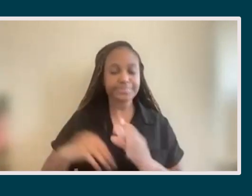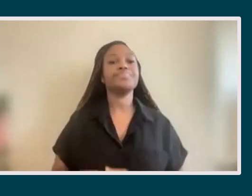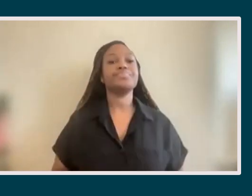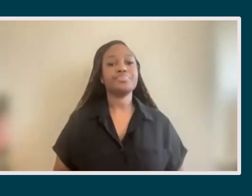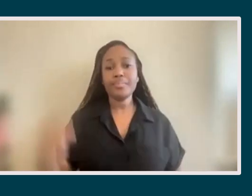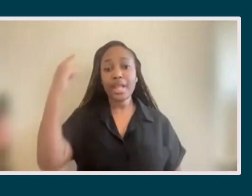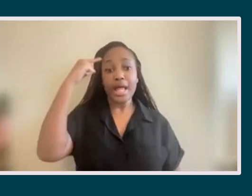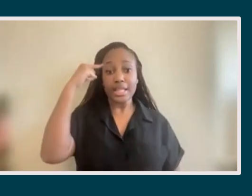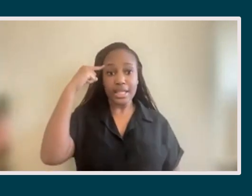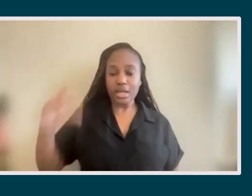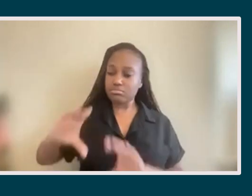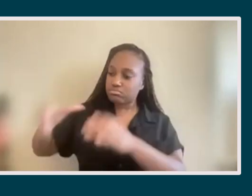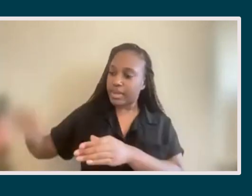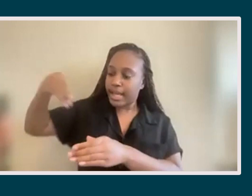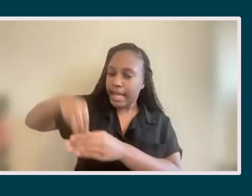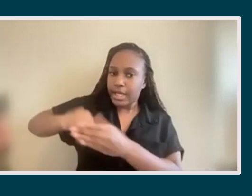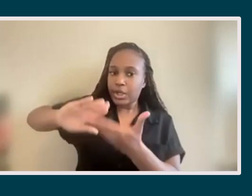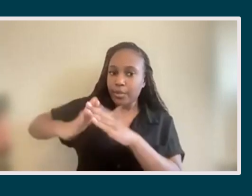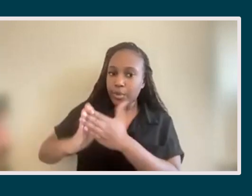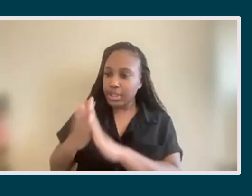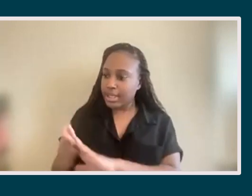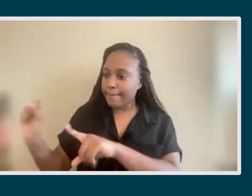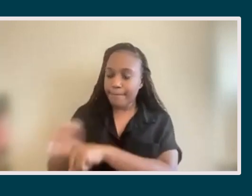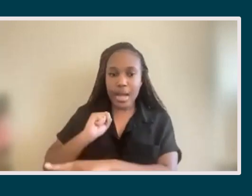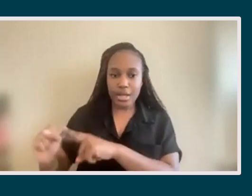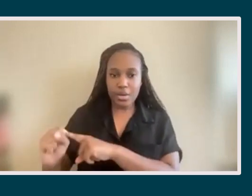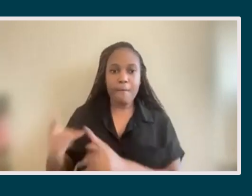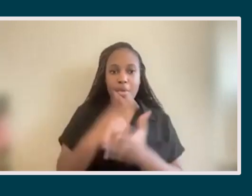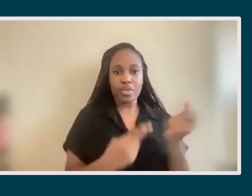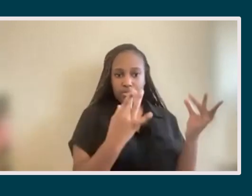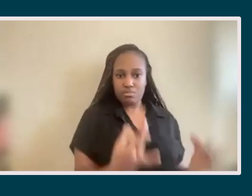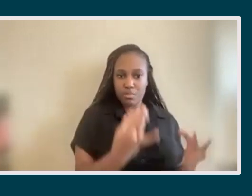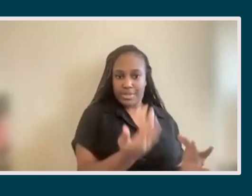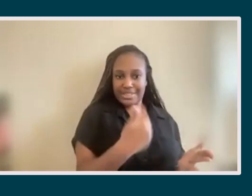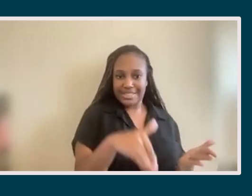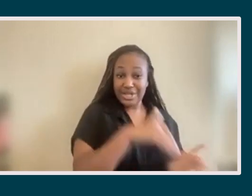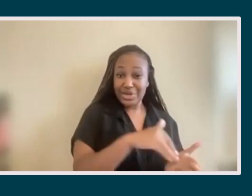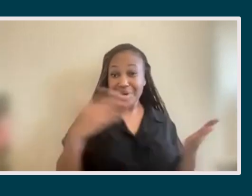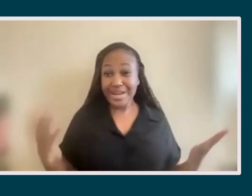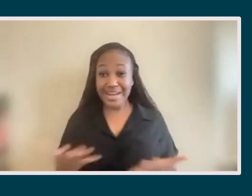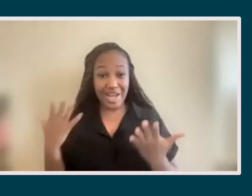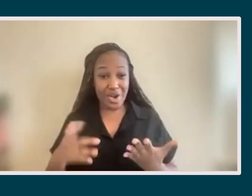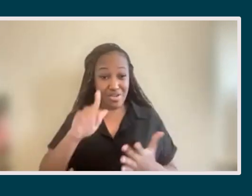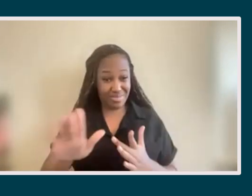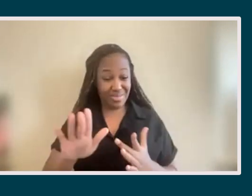a community of practice, both at the Buddhist Meditation Center and here in the unlearning sessions, genuinely,